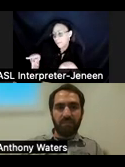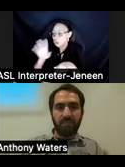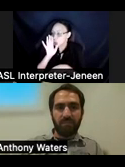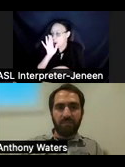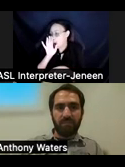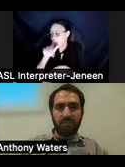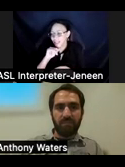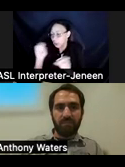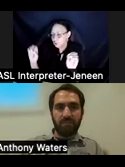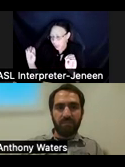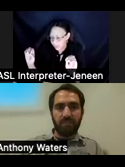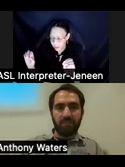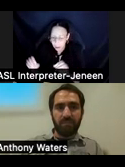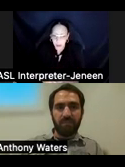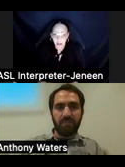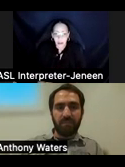Débil, yeah, so weak.